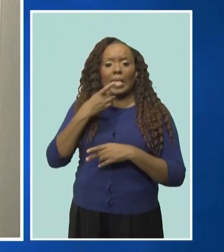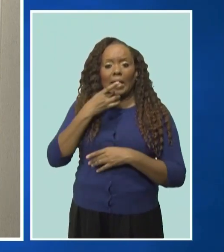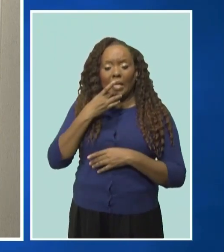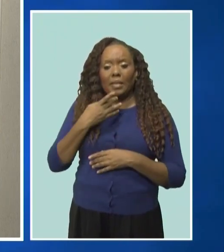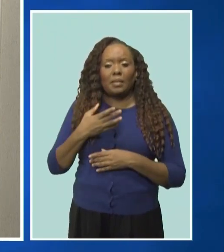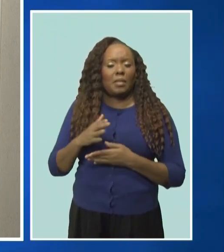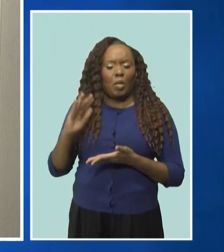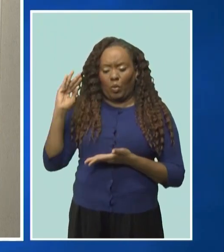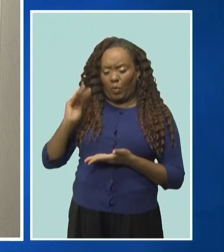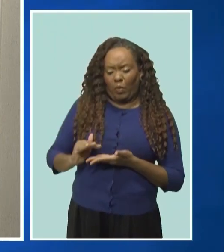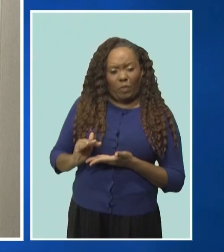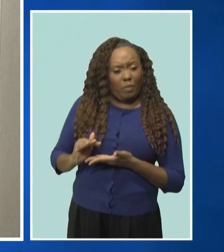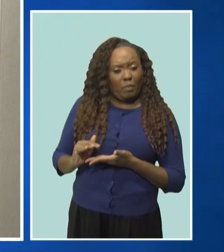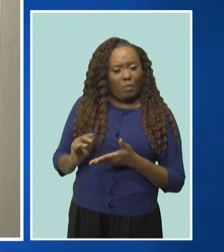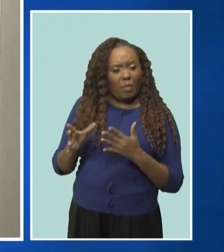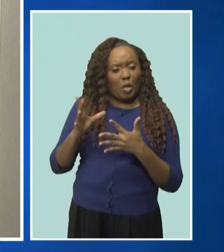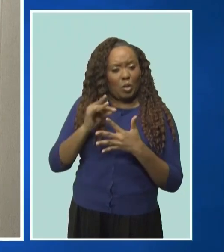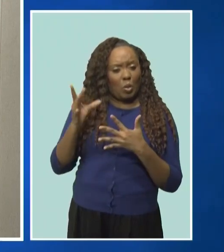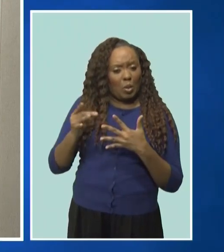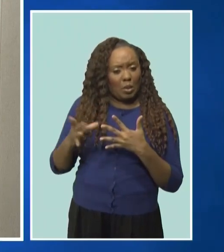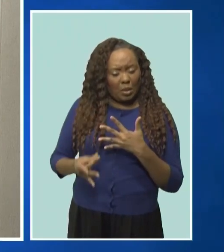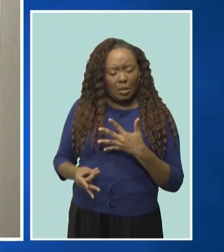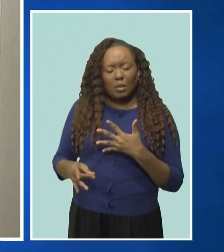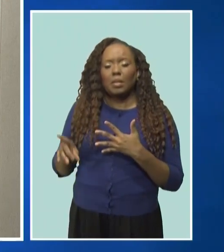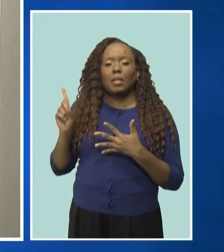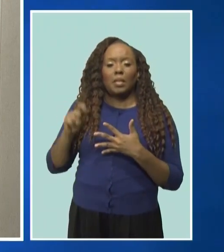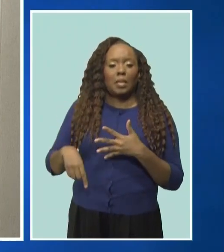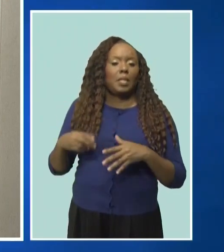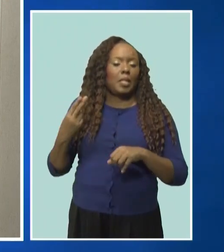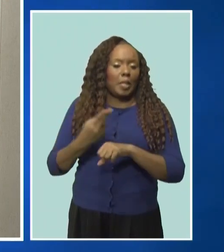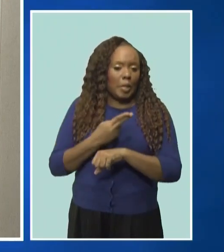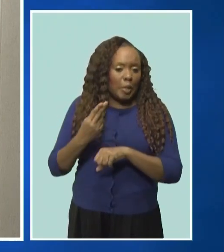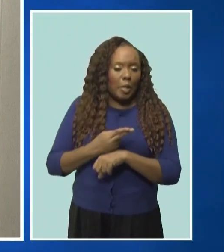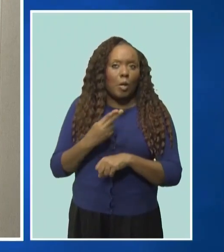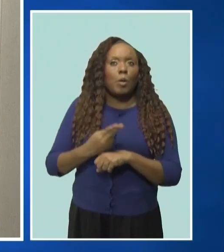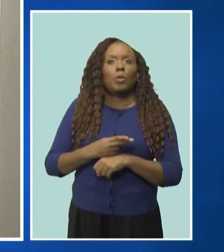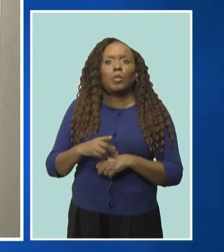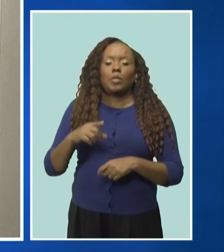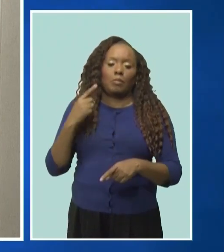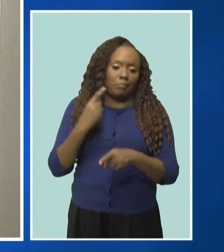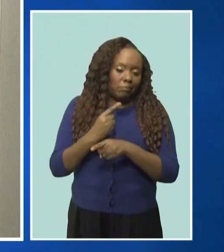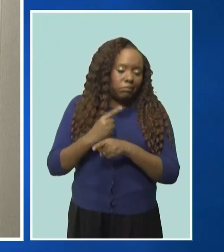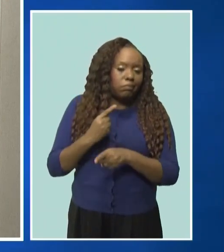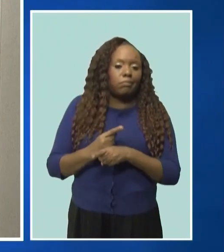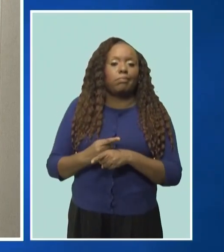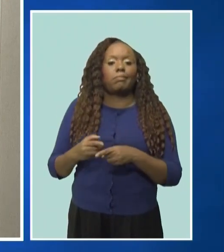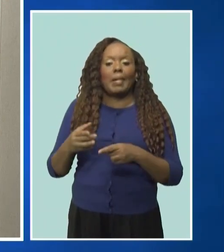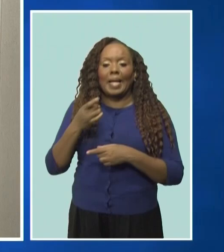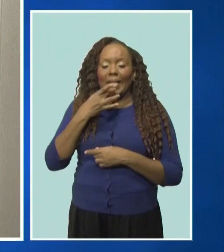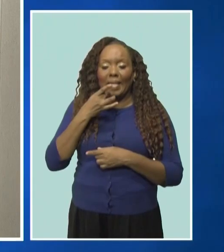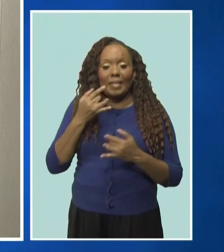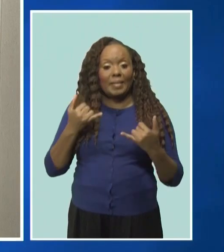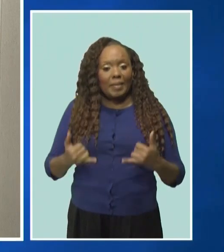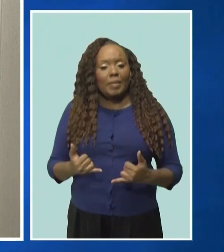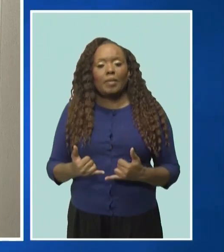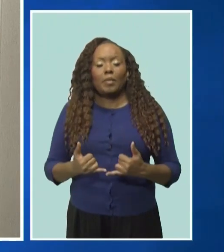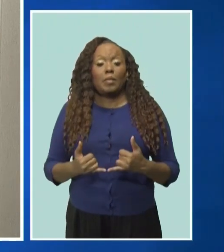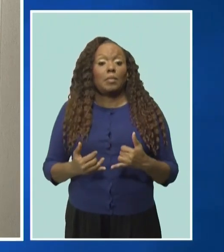for people to use the inefficient light bulbs. But it was really encouraging to see that